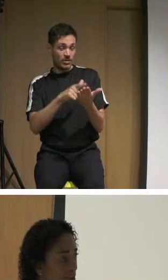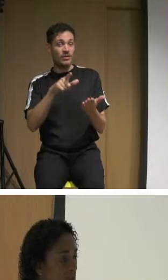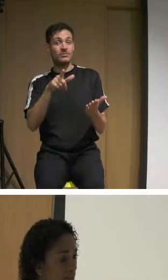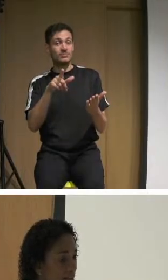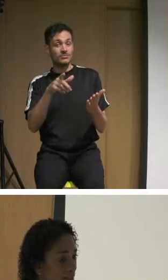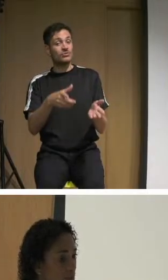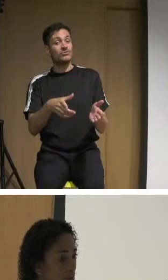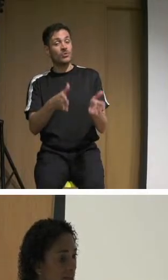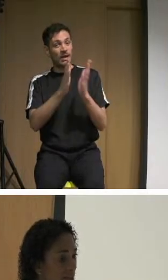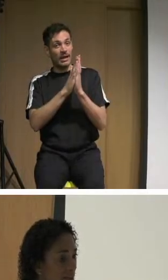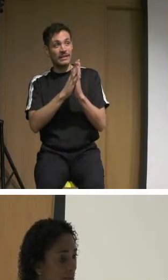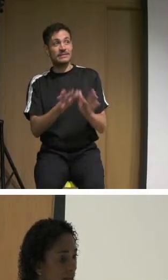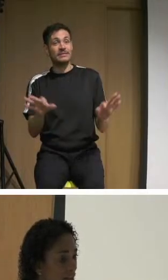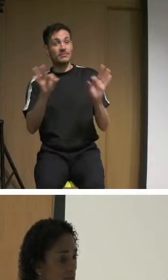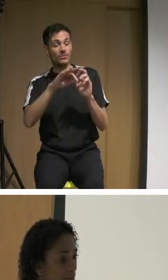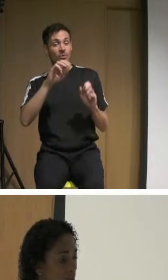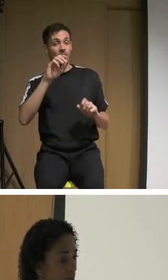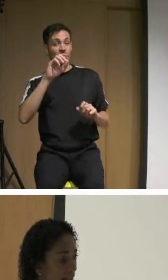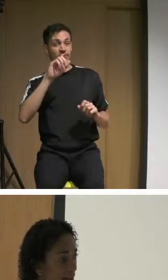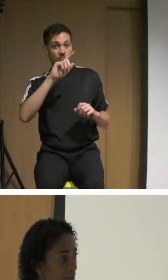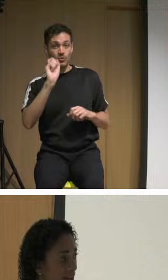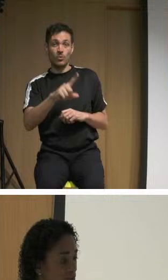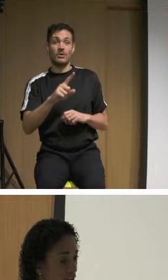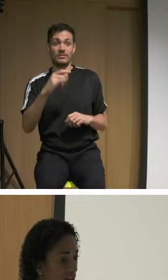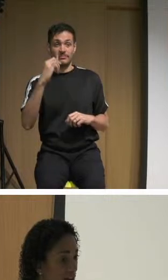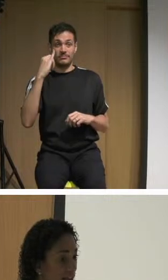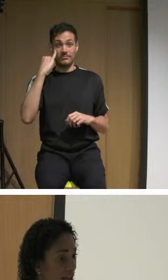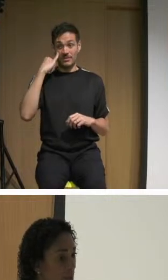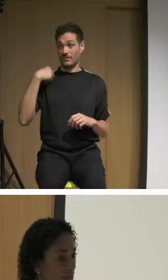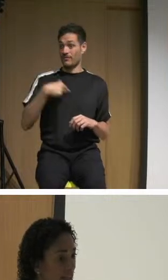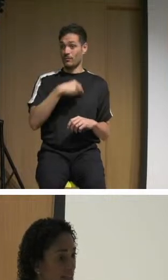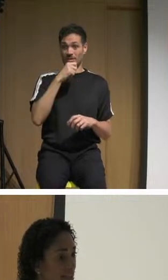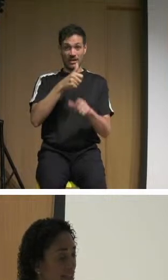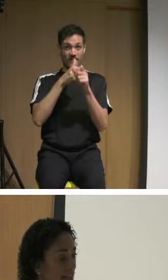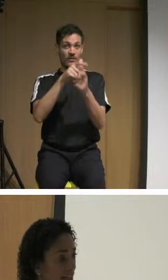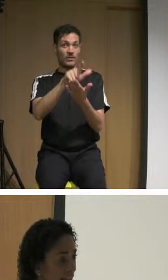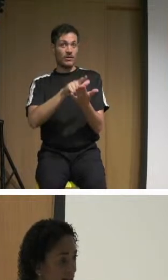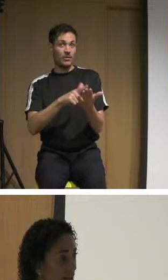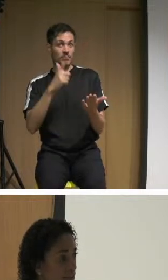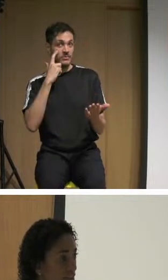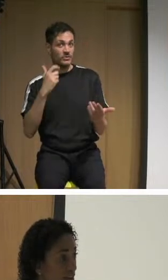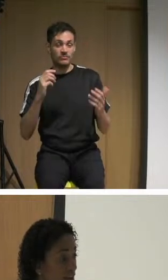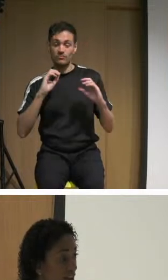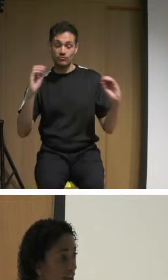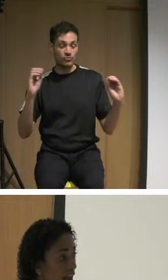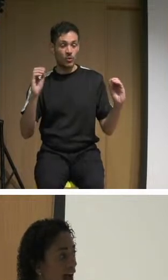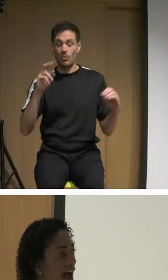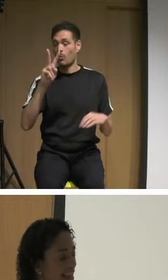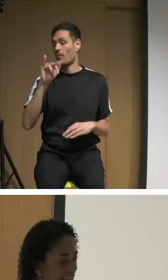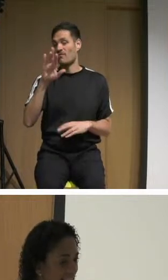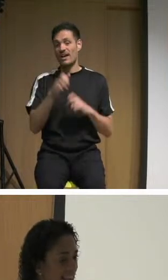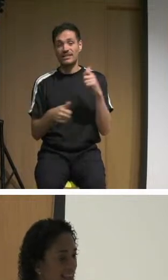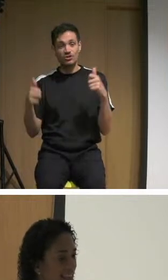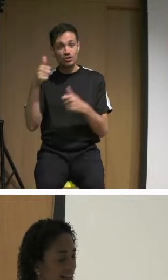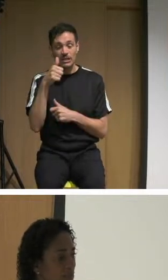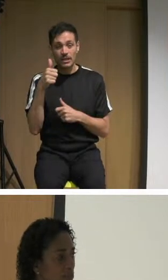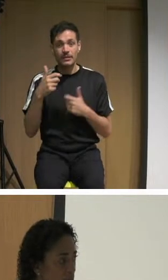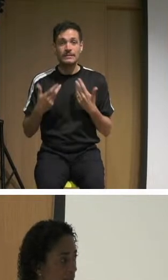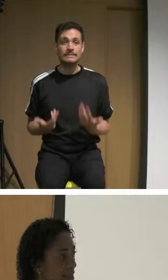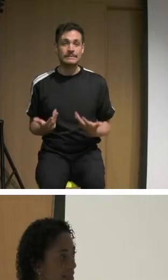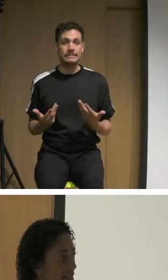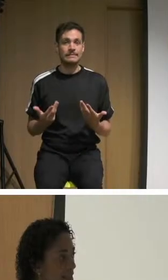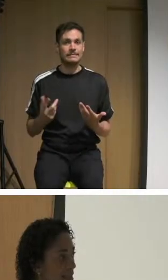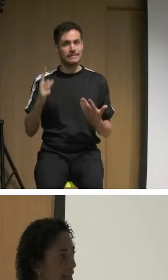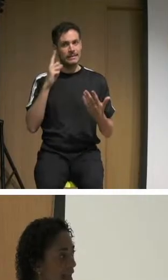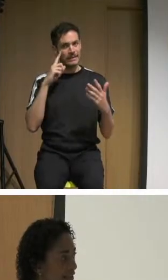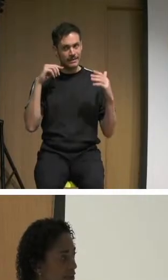If someone says that we are not in compliance because we are to have a vice chair, and we have technically not had a vice chair, I think it is